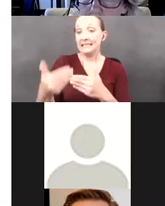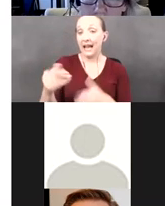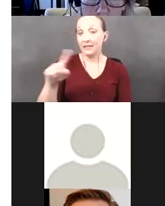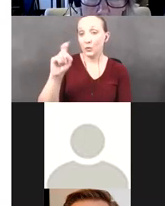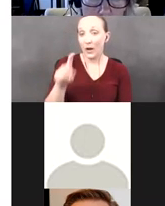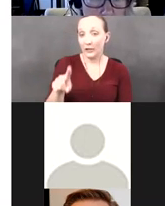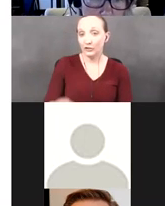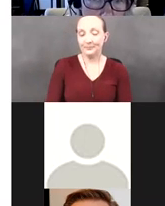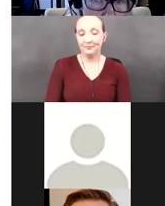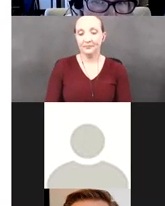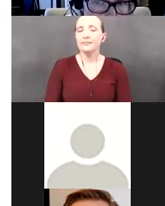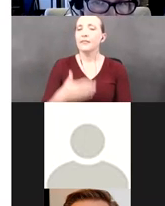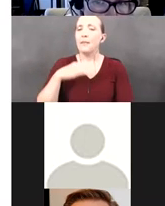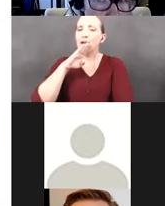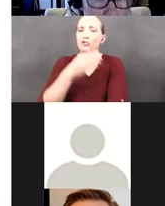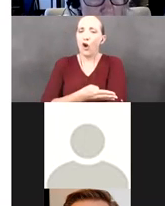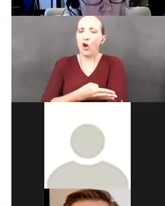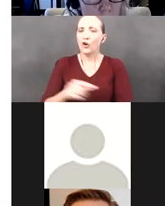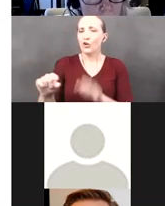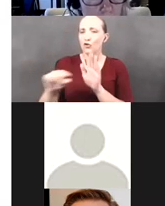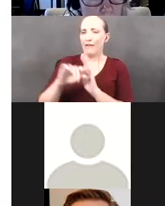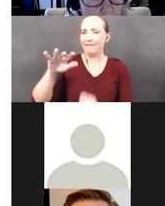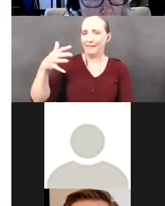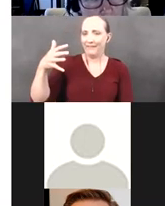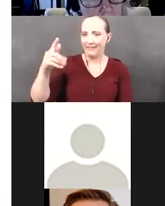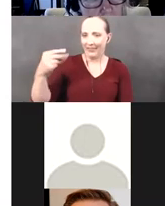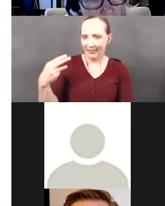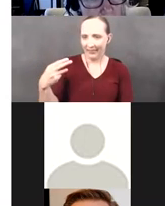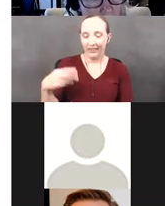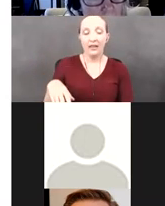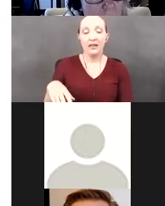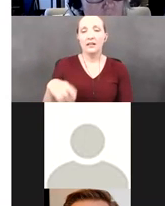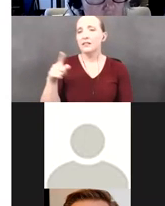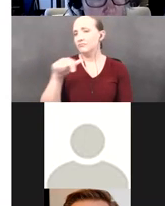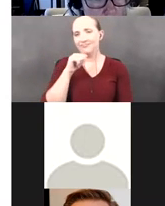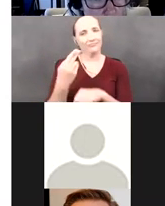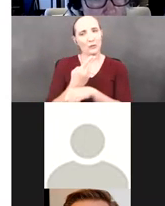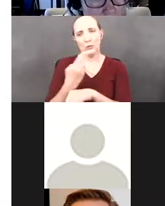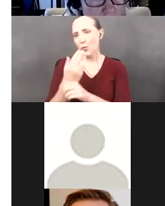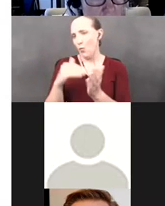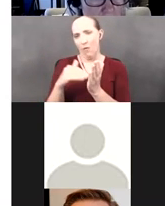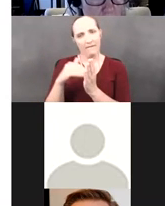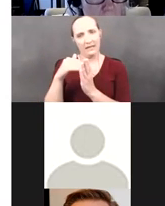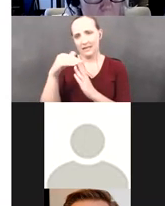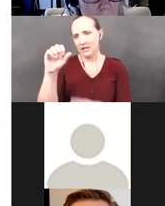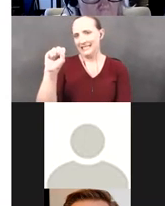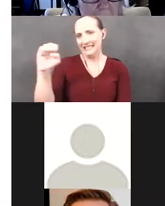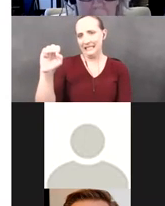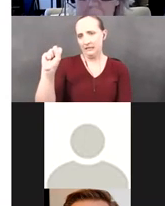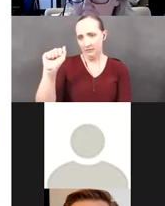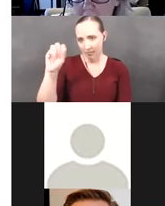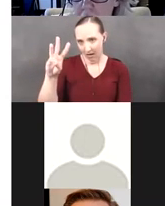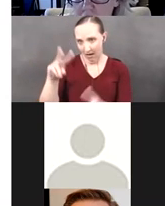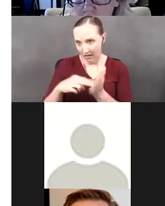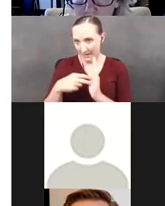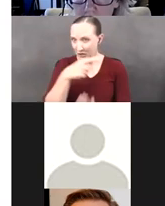says, my daughter is in 5th grade. She Mi doesn't hija regularly use está en Seesaw. quinto grado, Should no she? Is she usa supposed CISA to be using regularmente, it